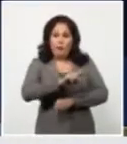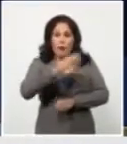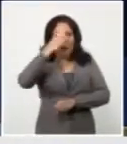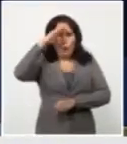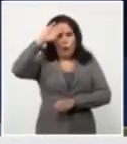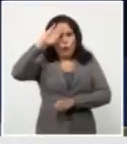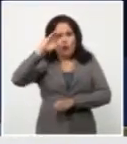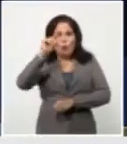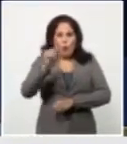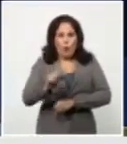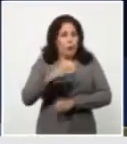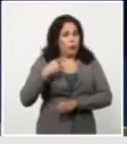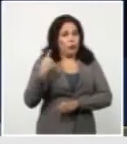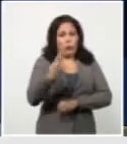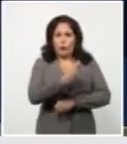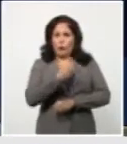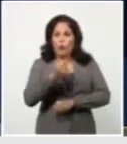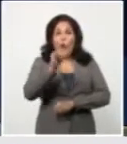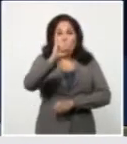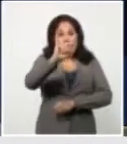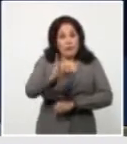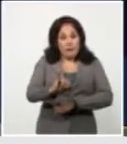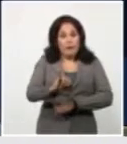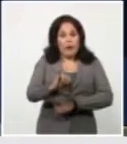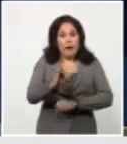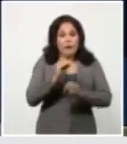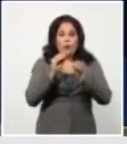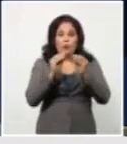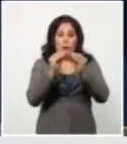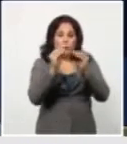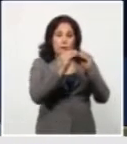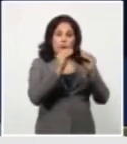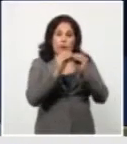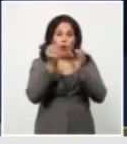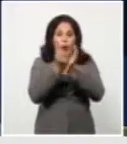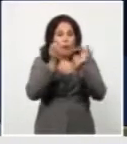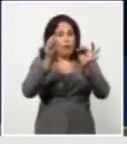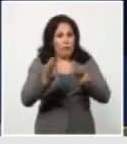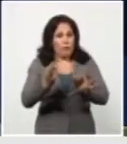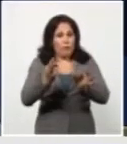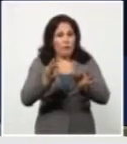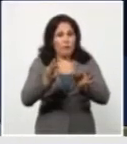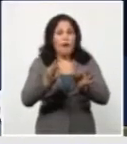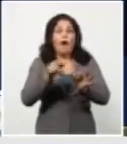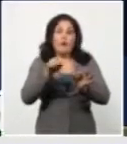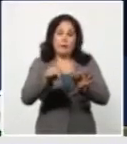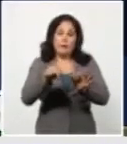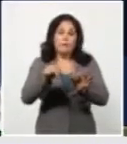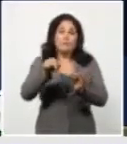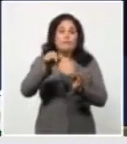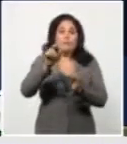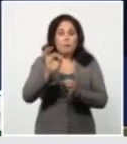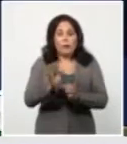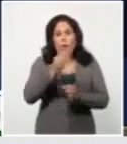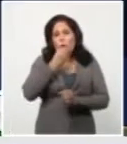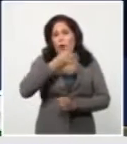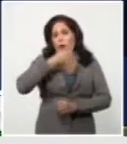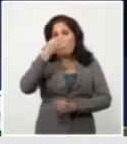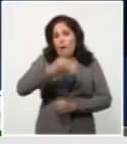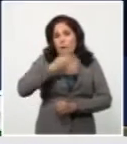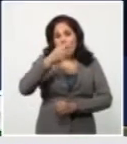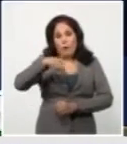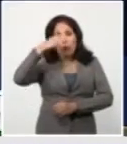Of the 9 cases confirmed yesterday, all are Cuban. Out of them, 6 are confirmed case